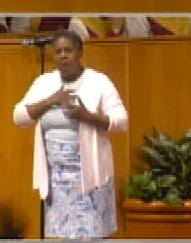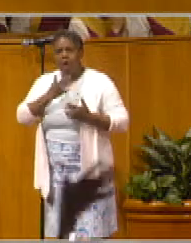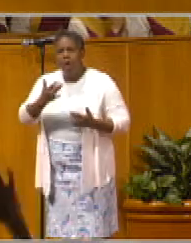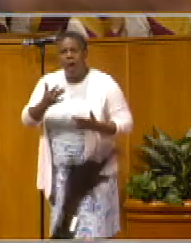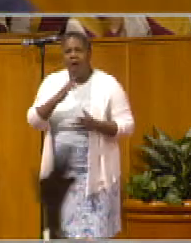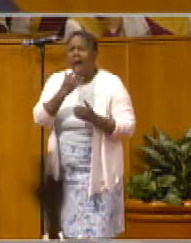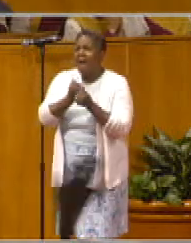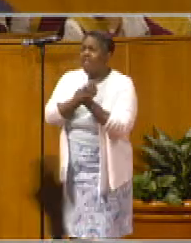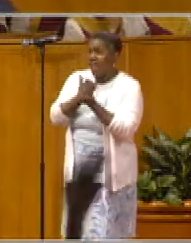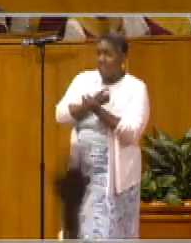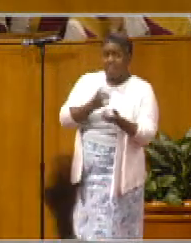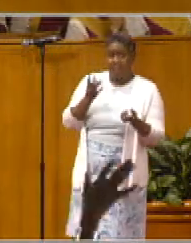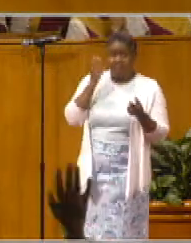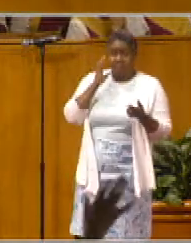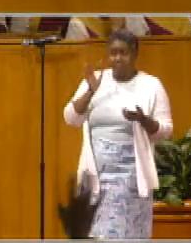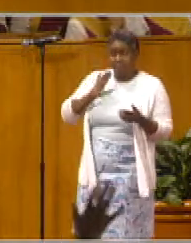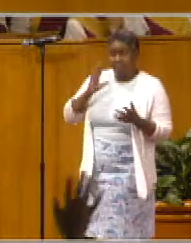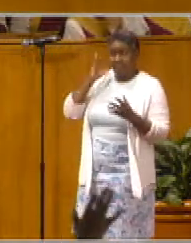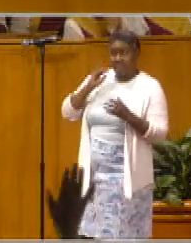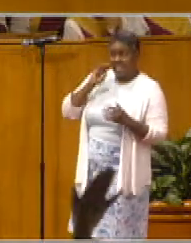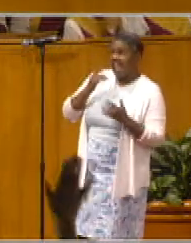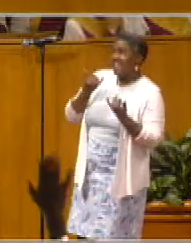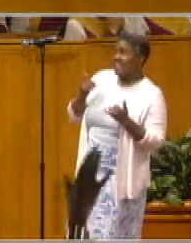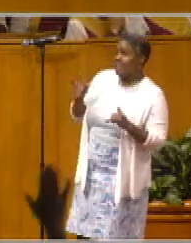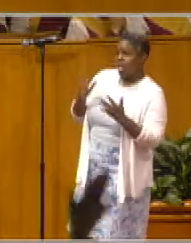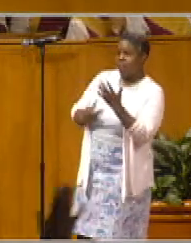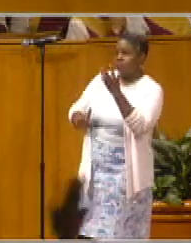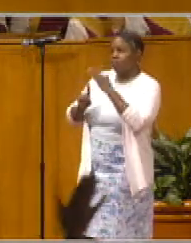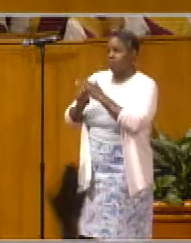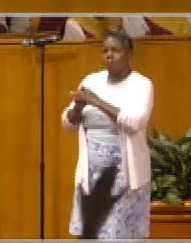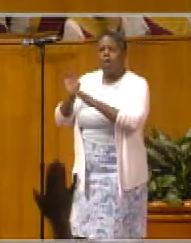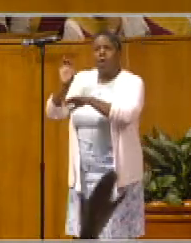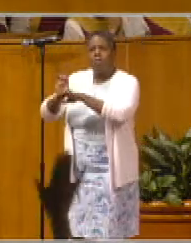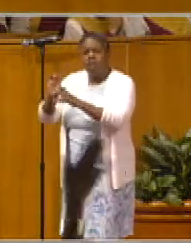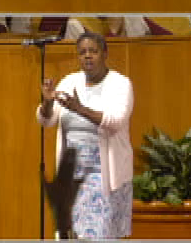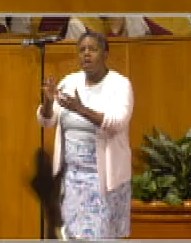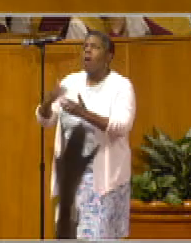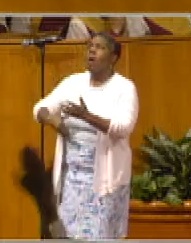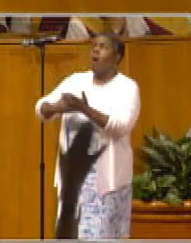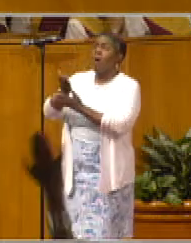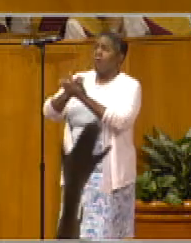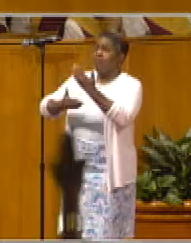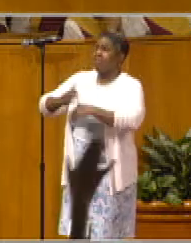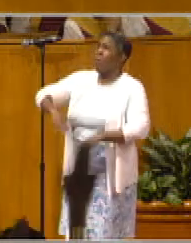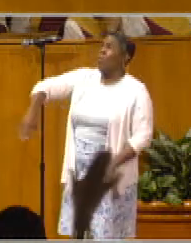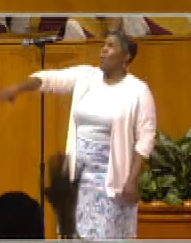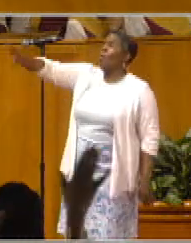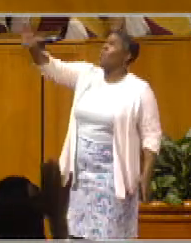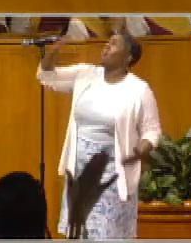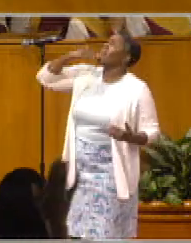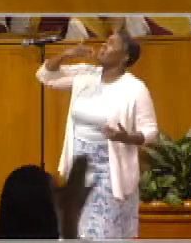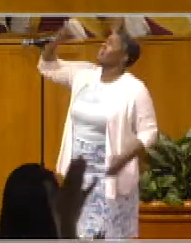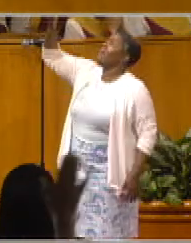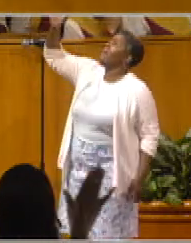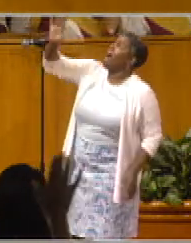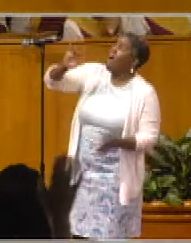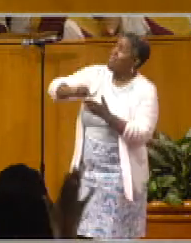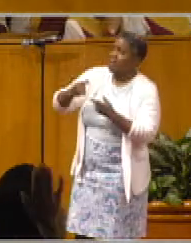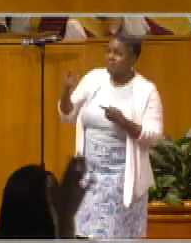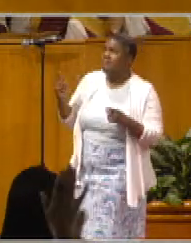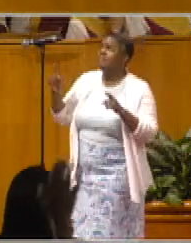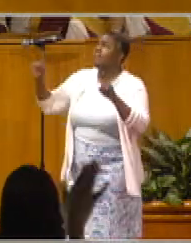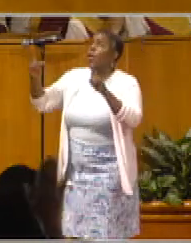after all the hell I've been through. I still show up every Sunday, lift up my hand, and thank God that I made